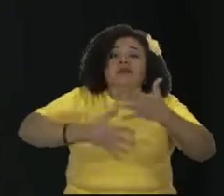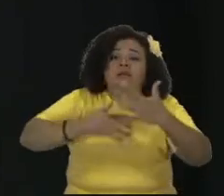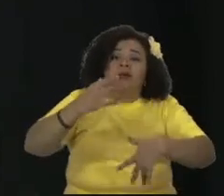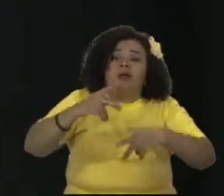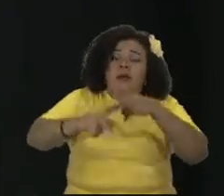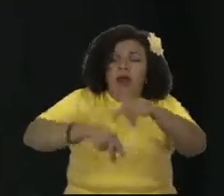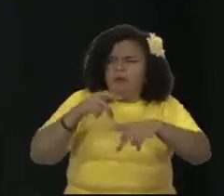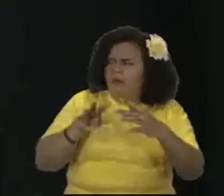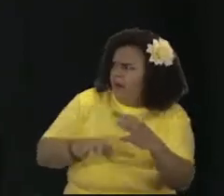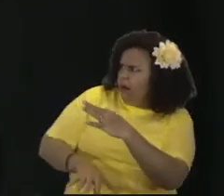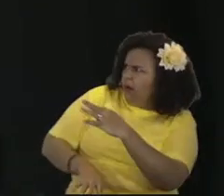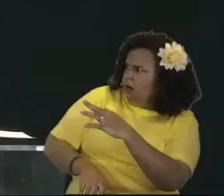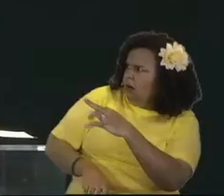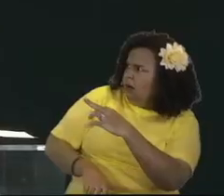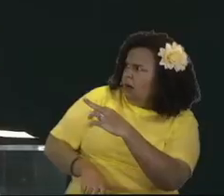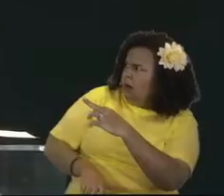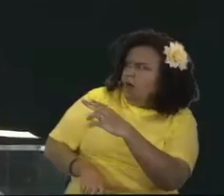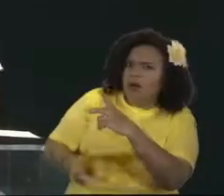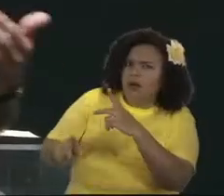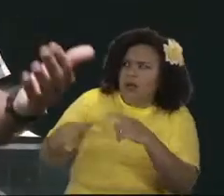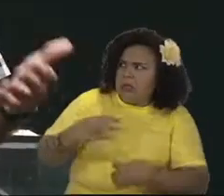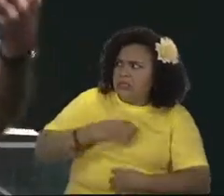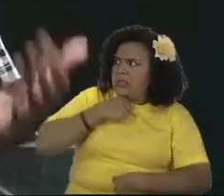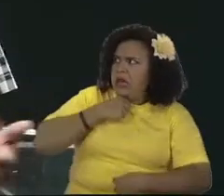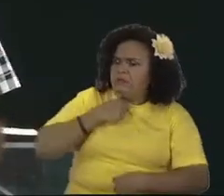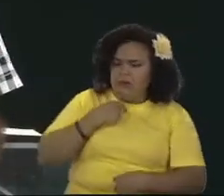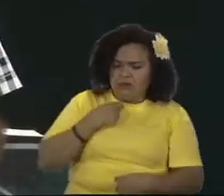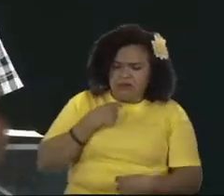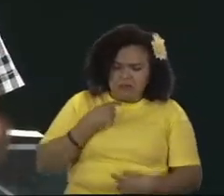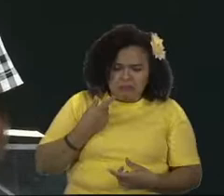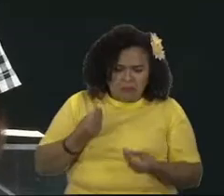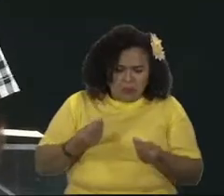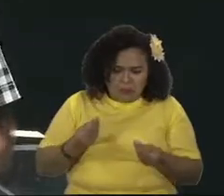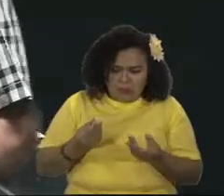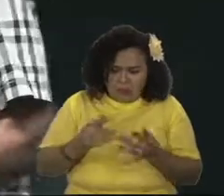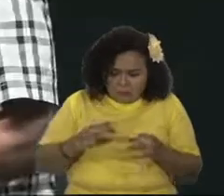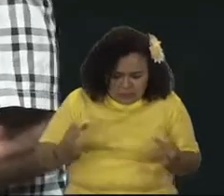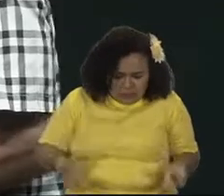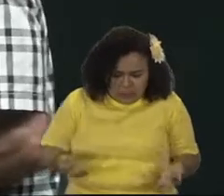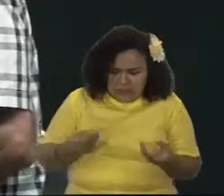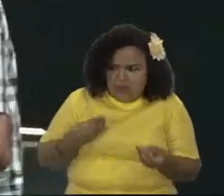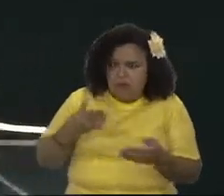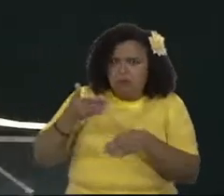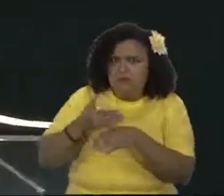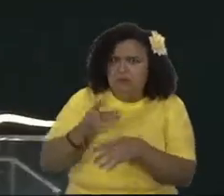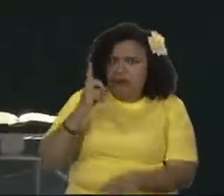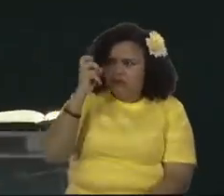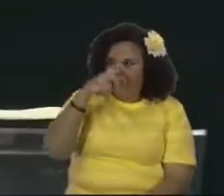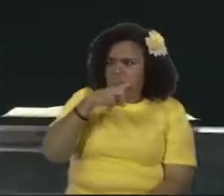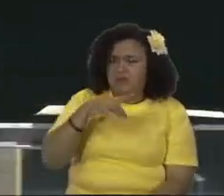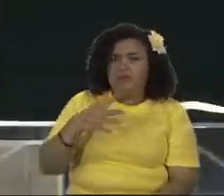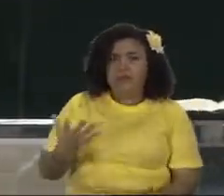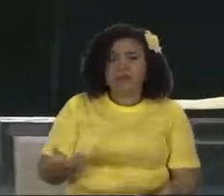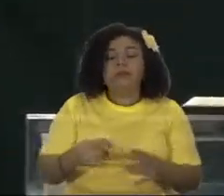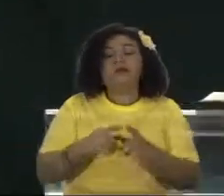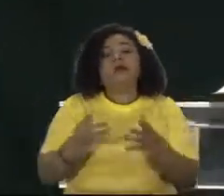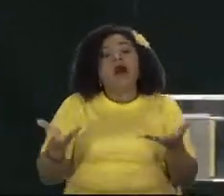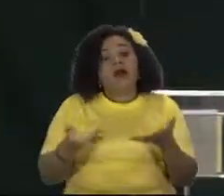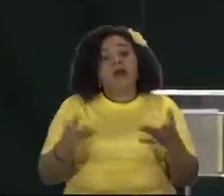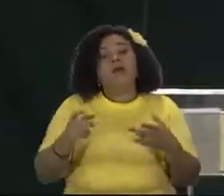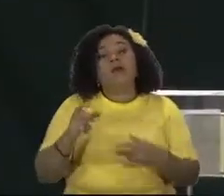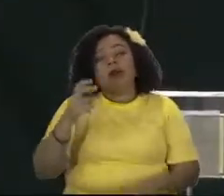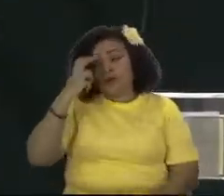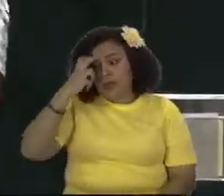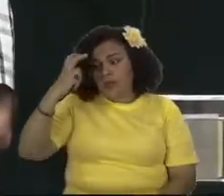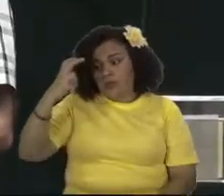it's like a wall to a society, informal society. Then if you go to a culture where there is many,